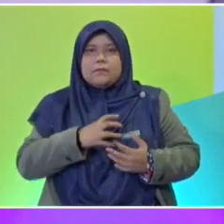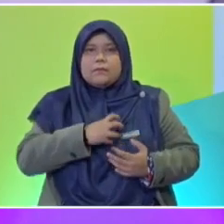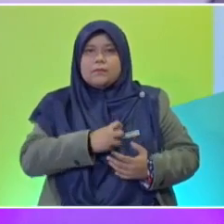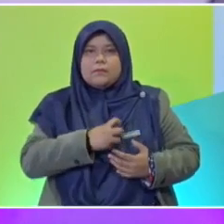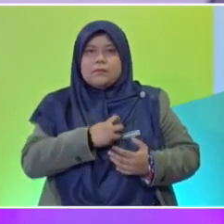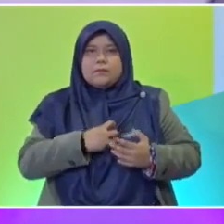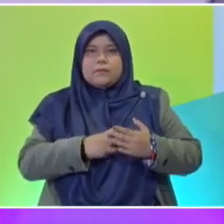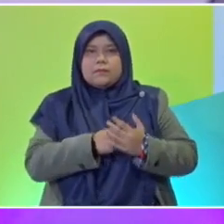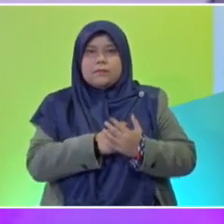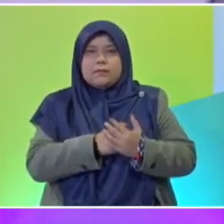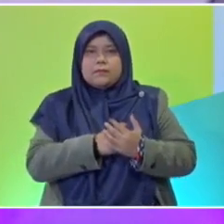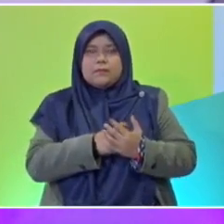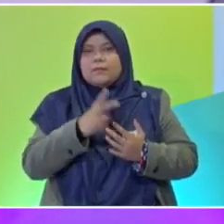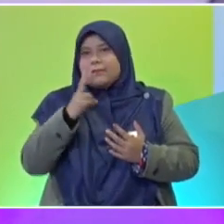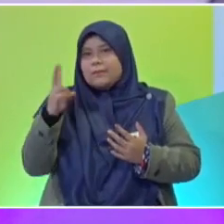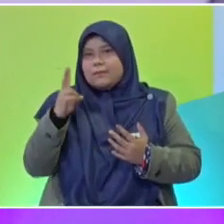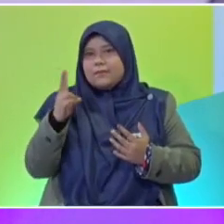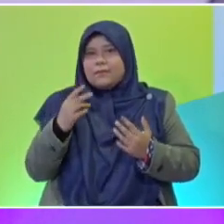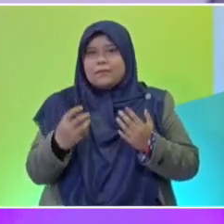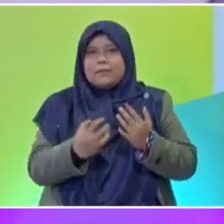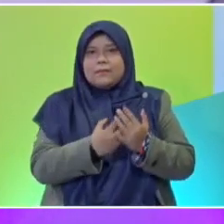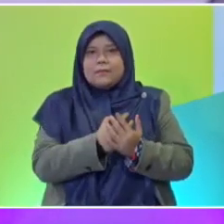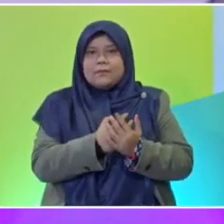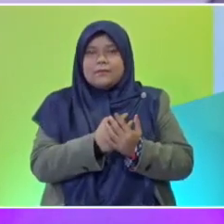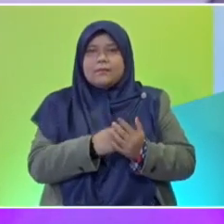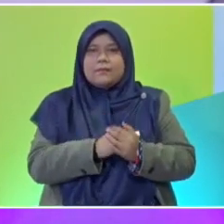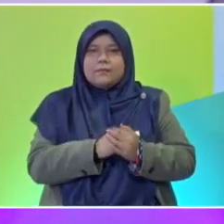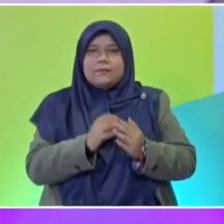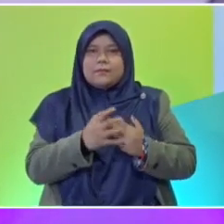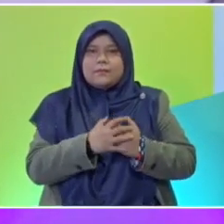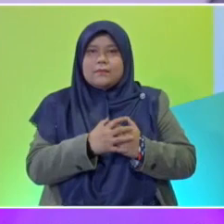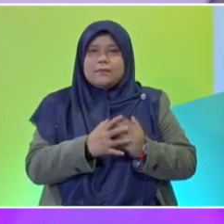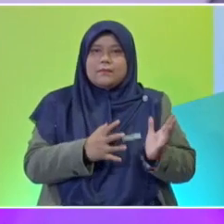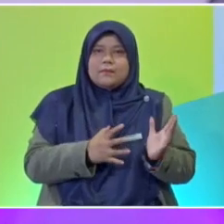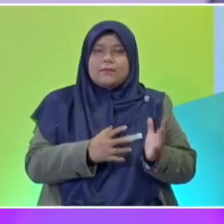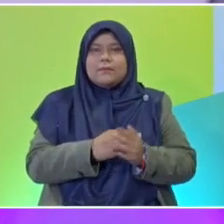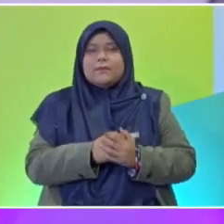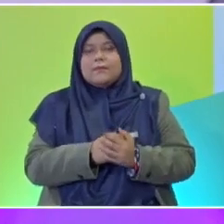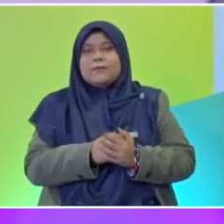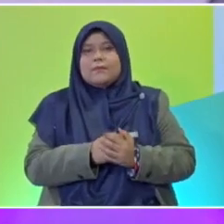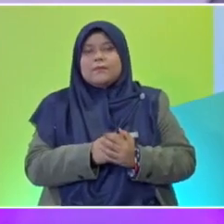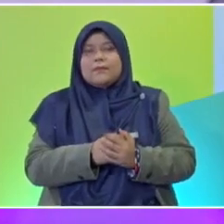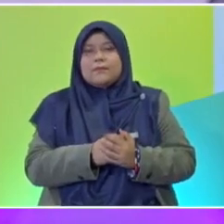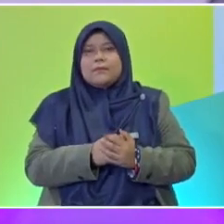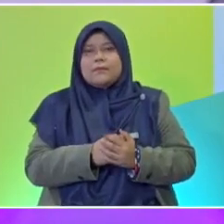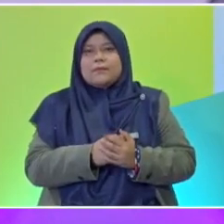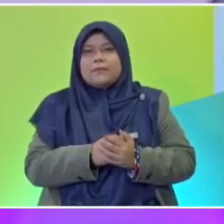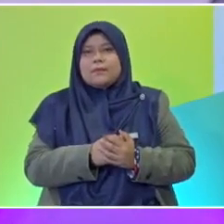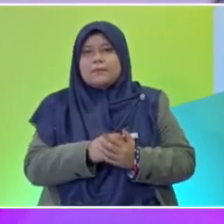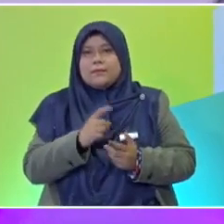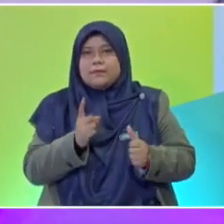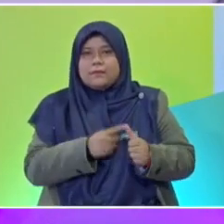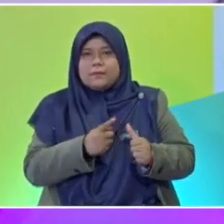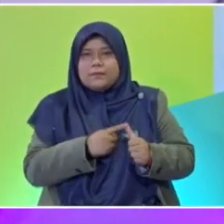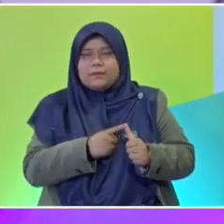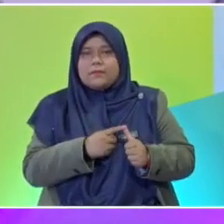there. Oh, don't worry. You got the lungs. This is just a model for you to Okay. see. Okay. So first part,